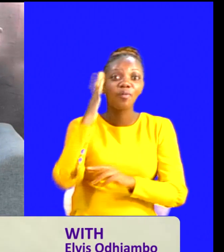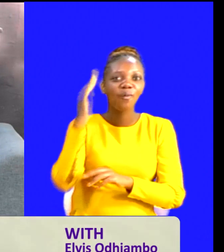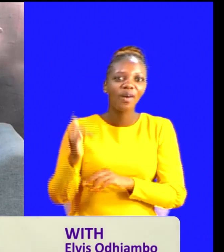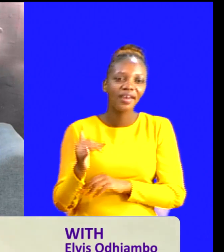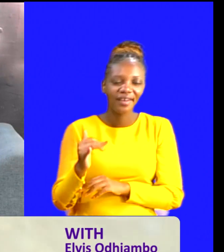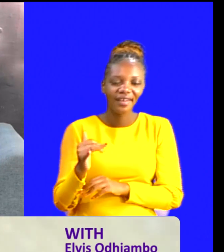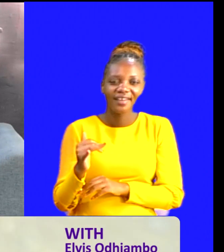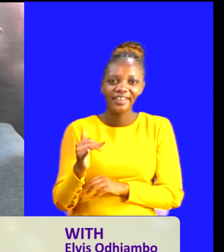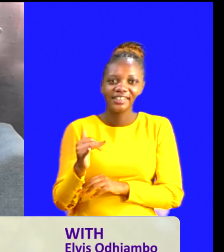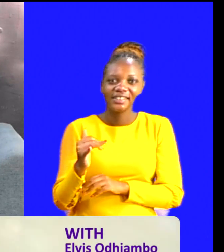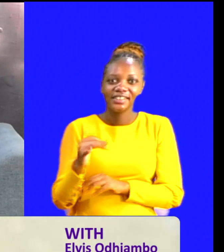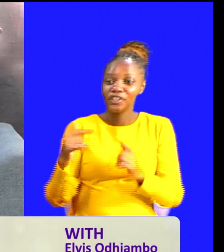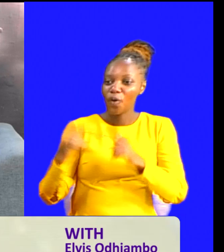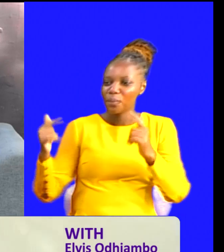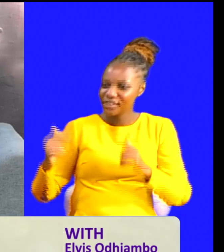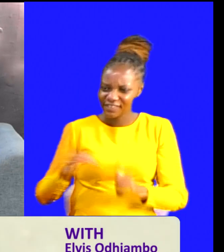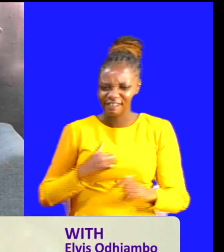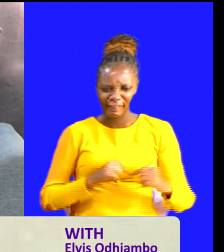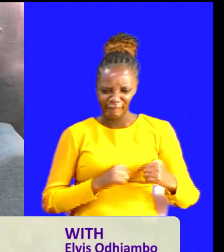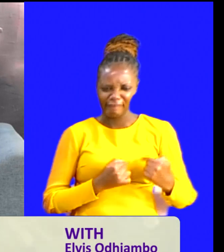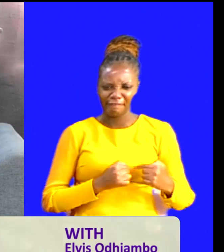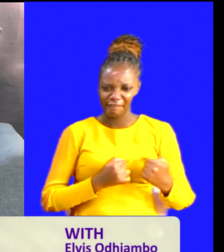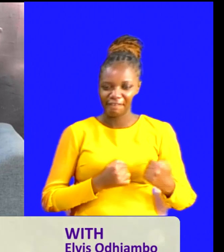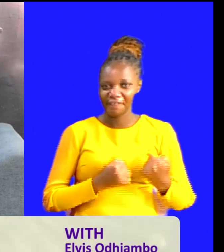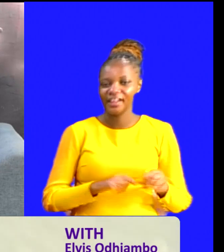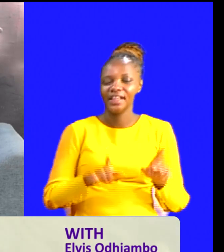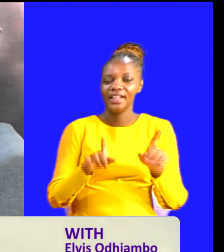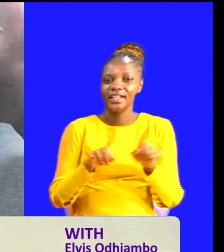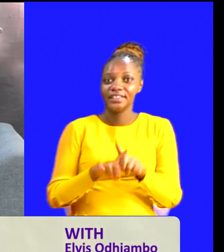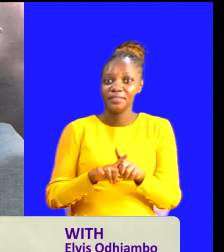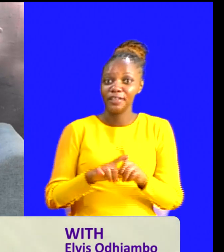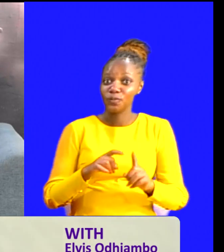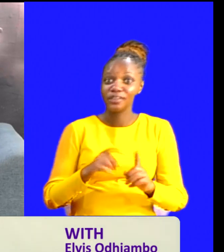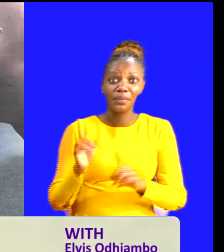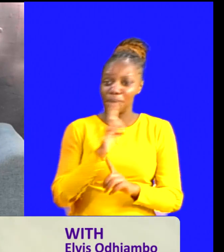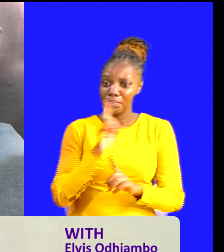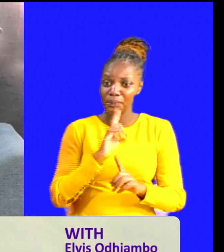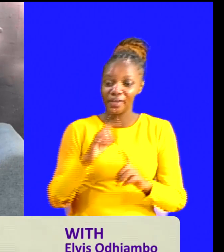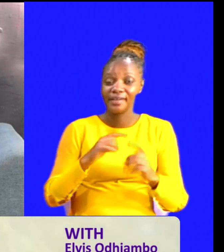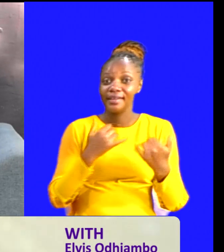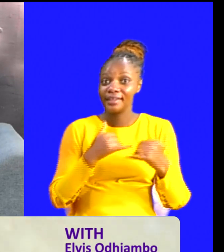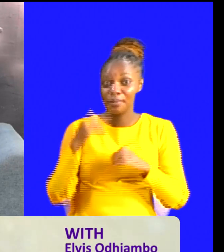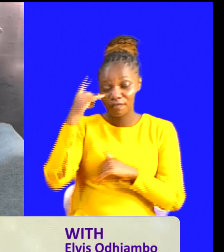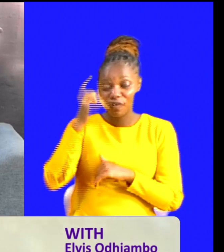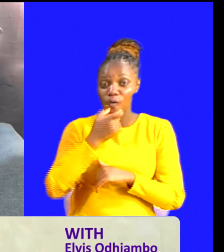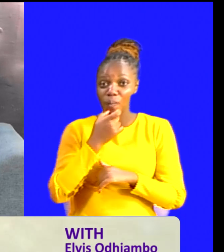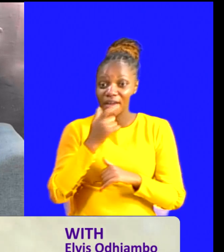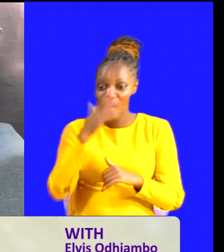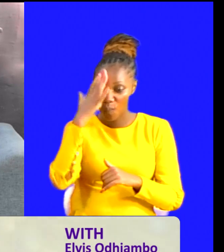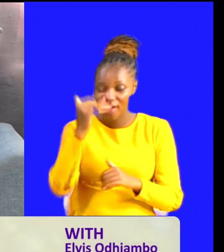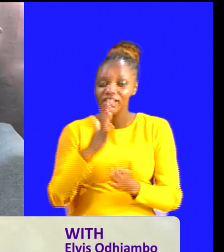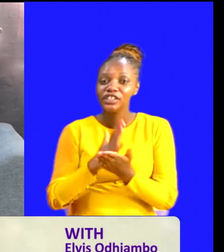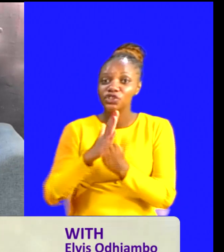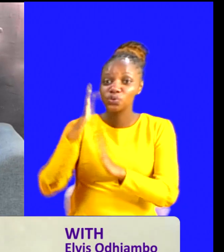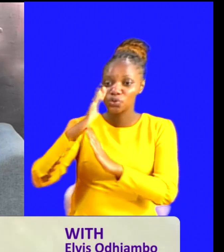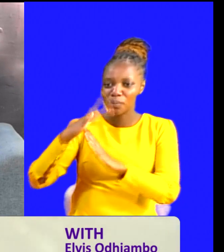hurting their opponents left, right, and center. And it was a tough game for Gor Mahia, because Yes, their top striker Benson